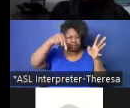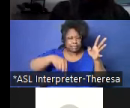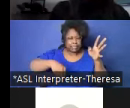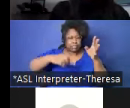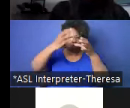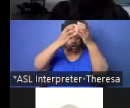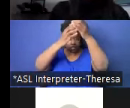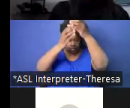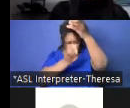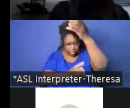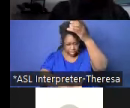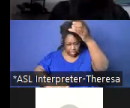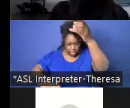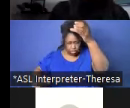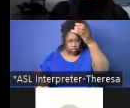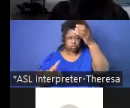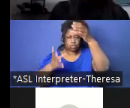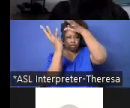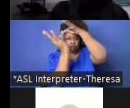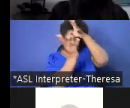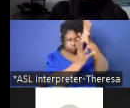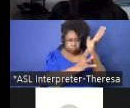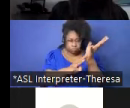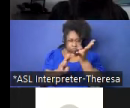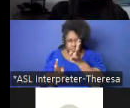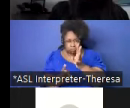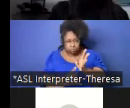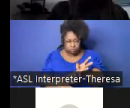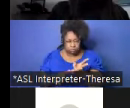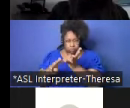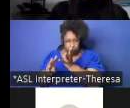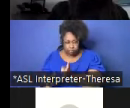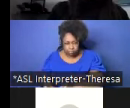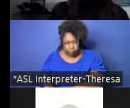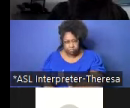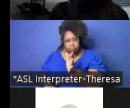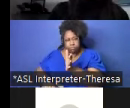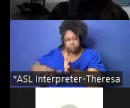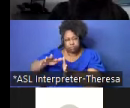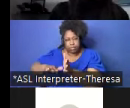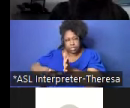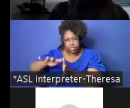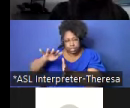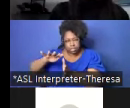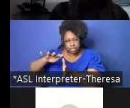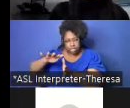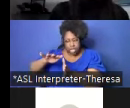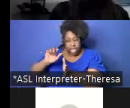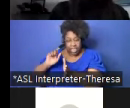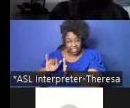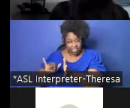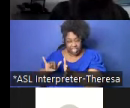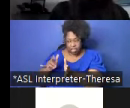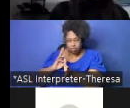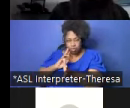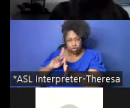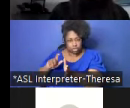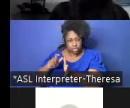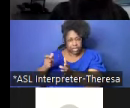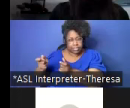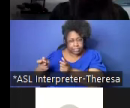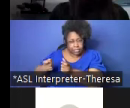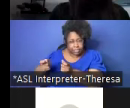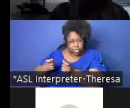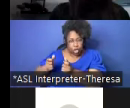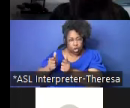managed more effectively at the end of that tunnel through a pump